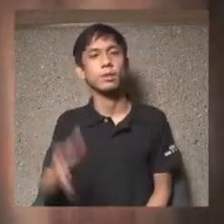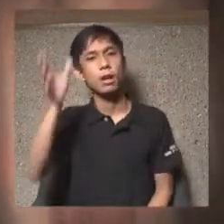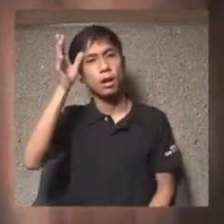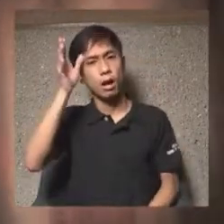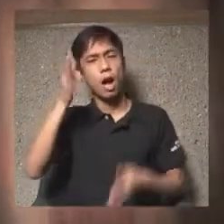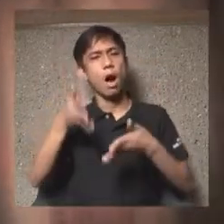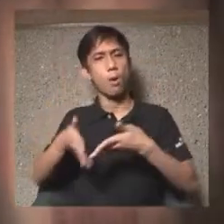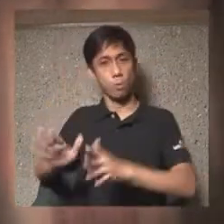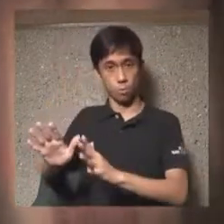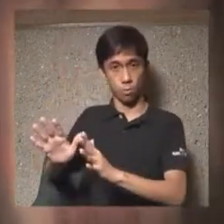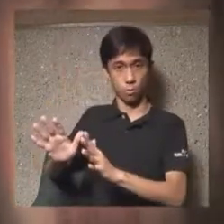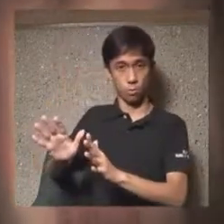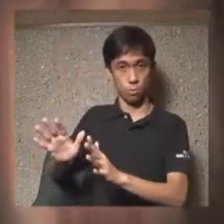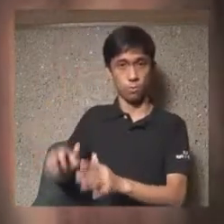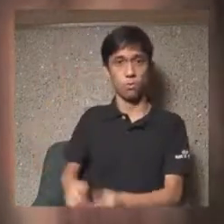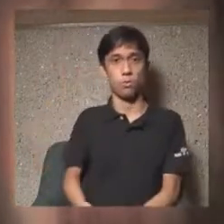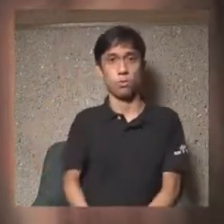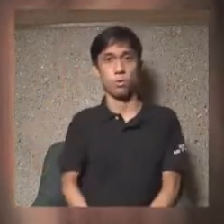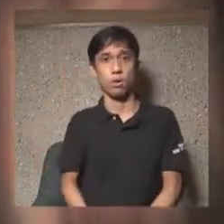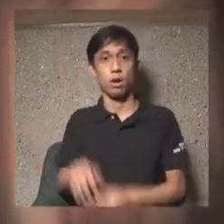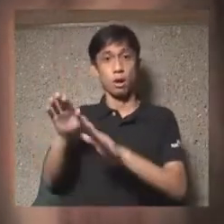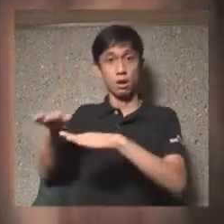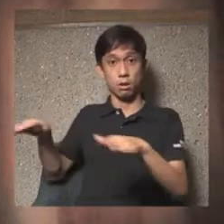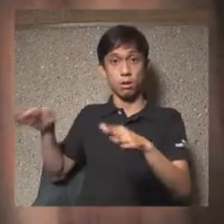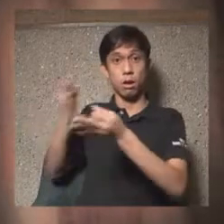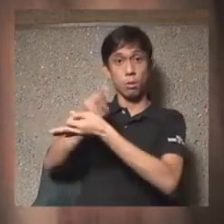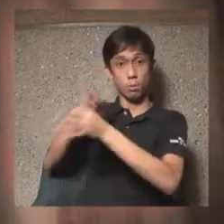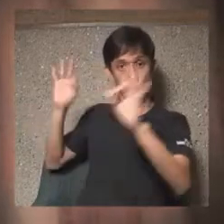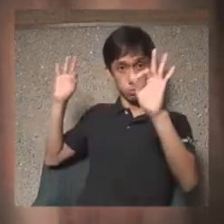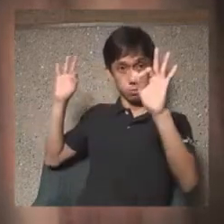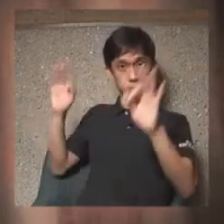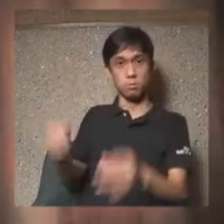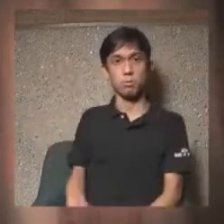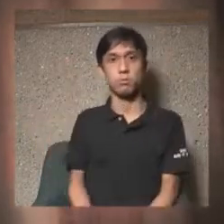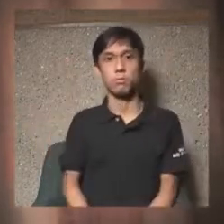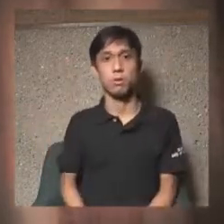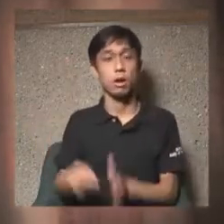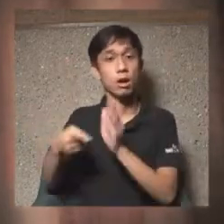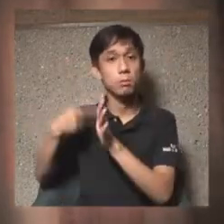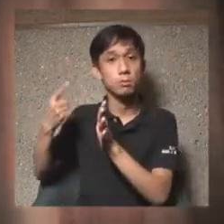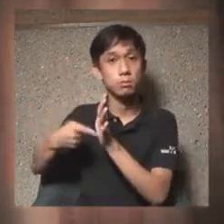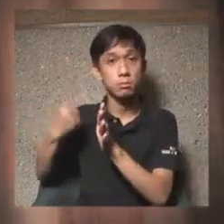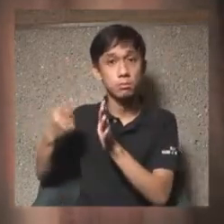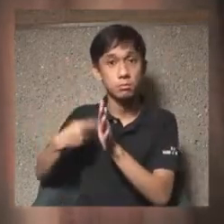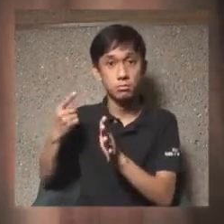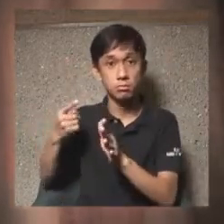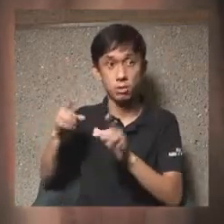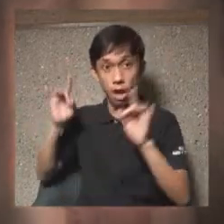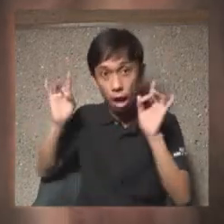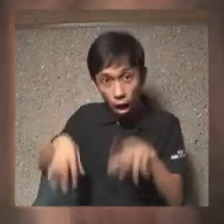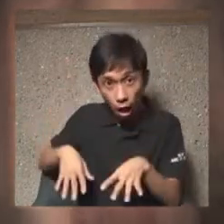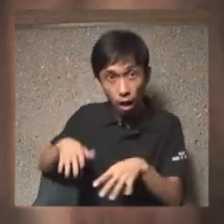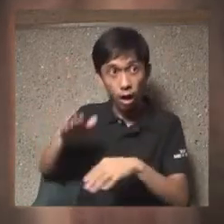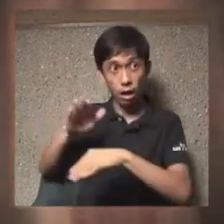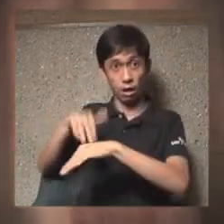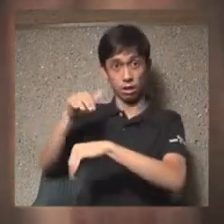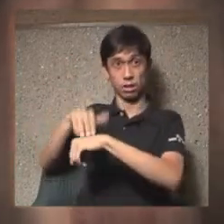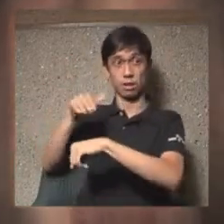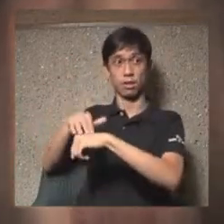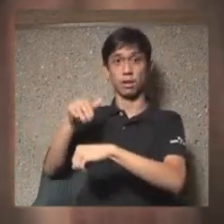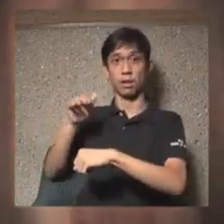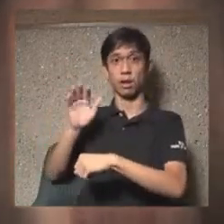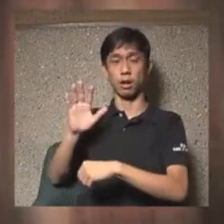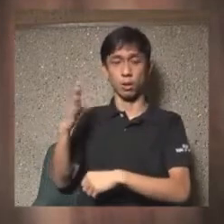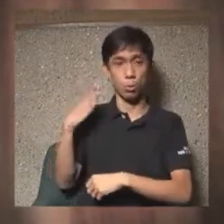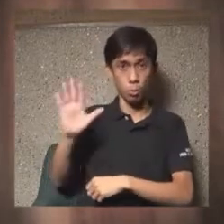to run around, be free. And sometimes when I see danger, I would call them, Haley, Hosea, wait,